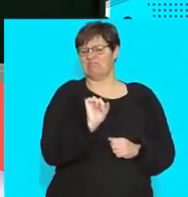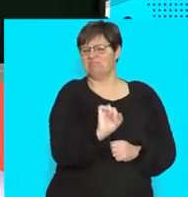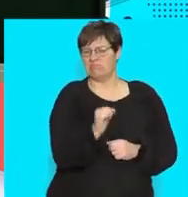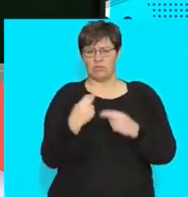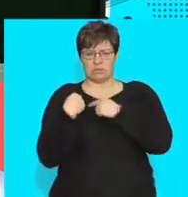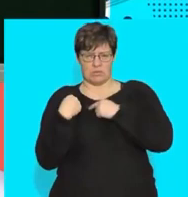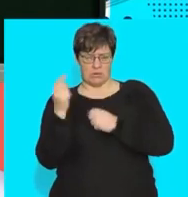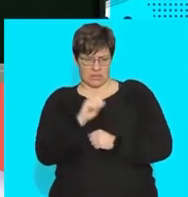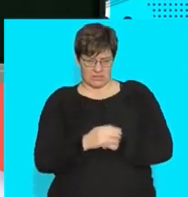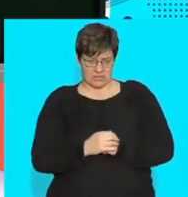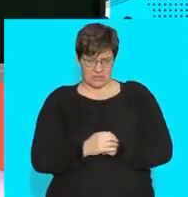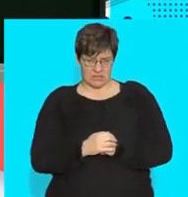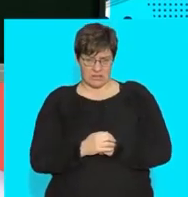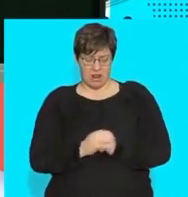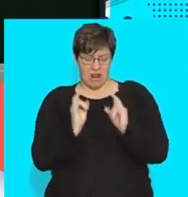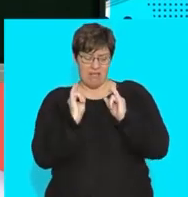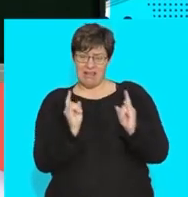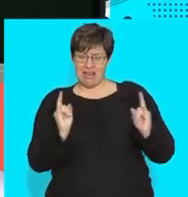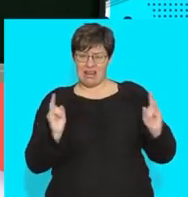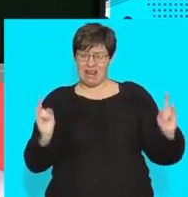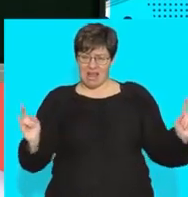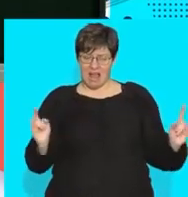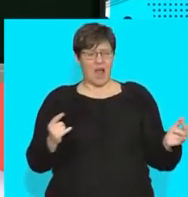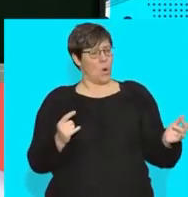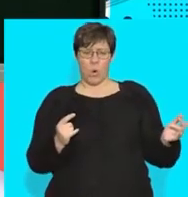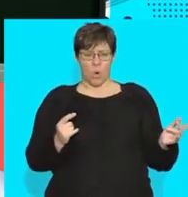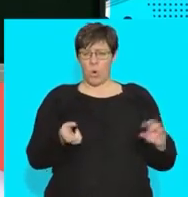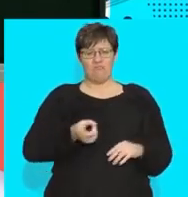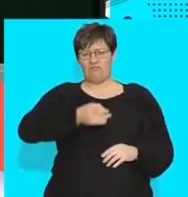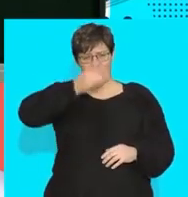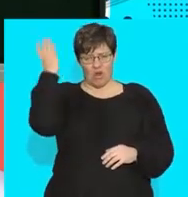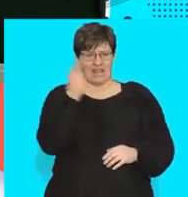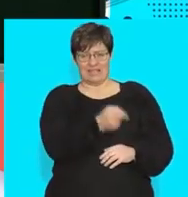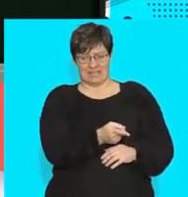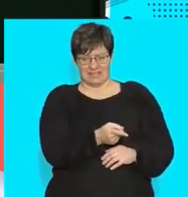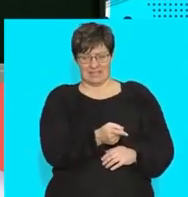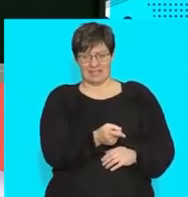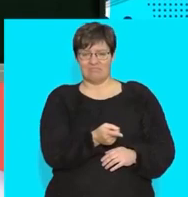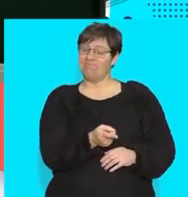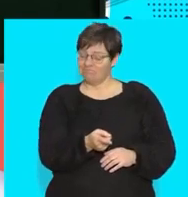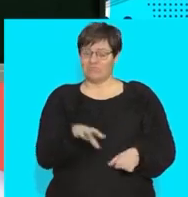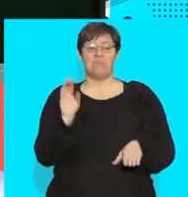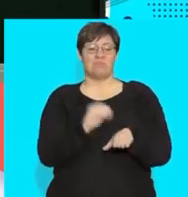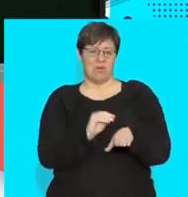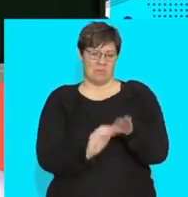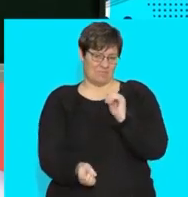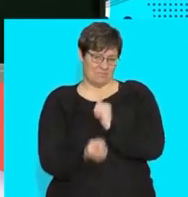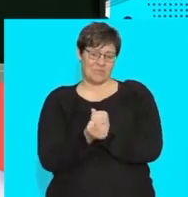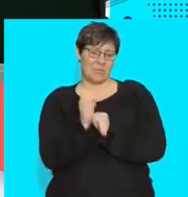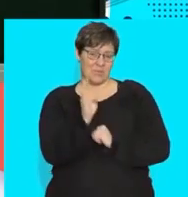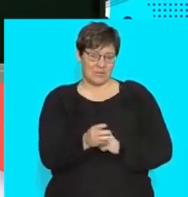it do? Because the words, if it tends to be quite long, we tend to forget it, and that's obviously going to cause